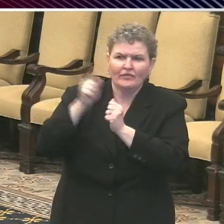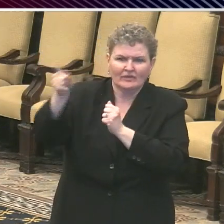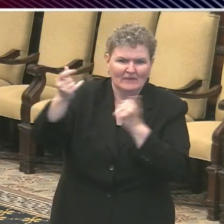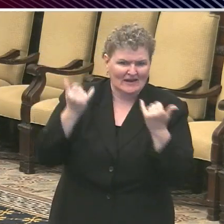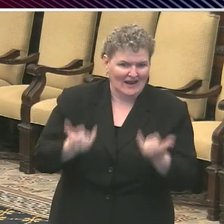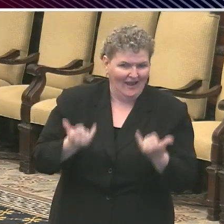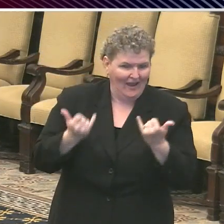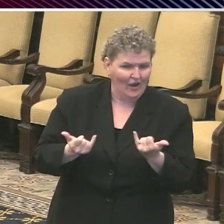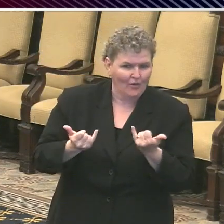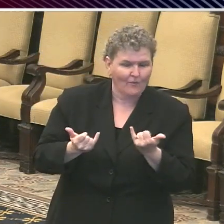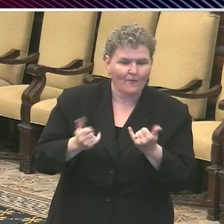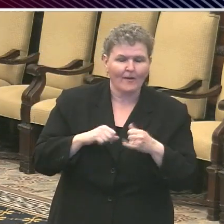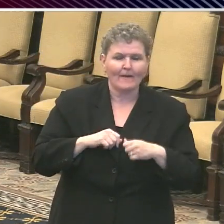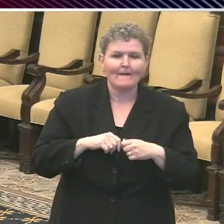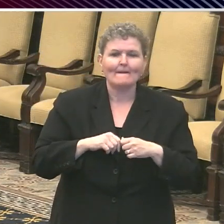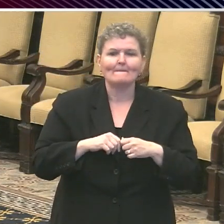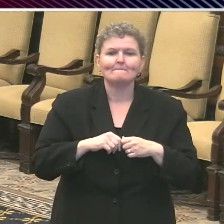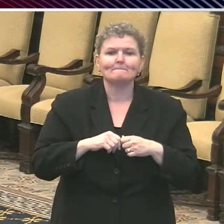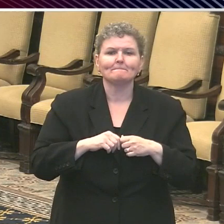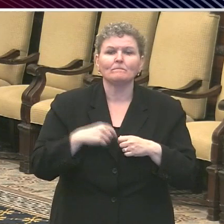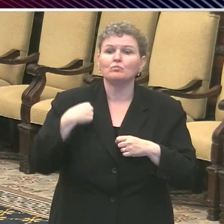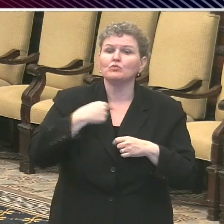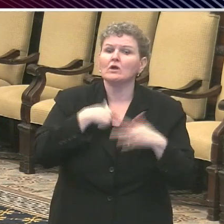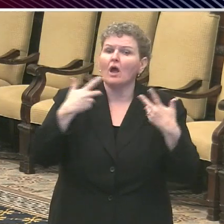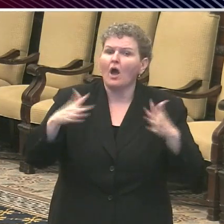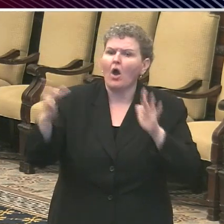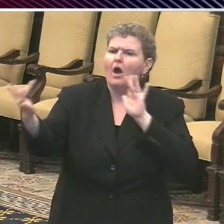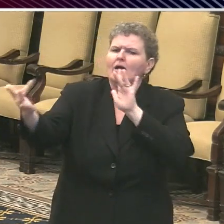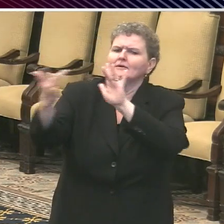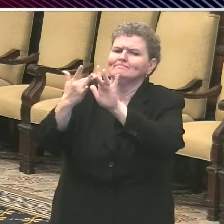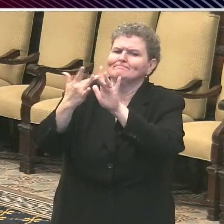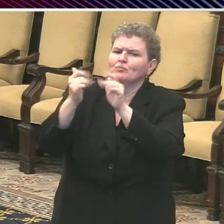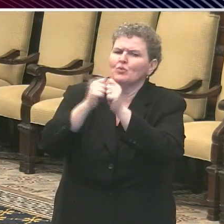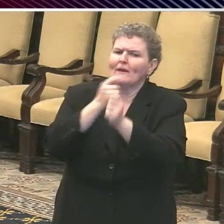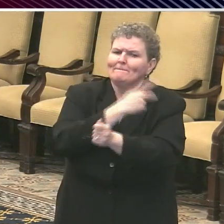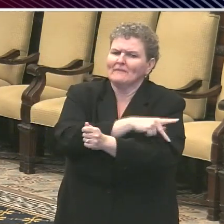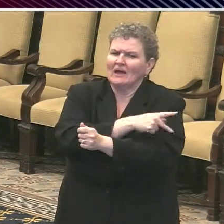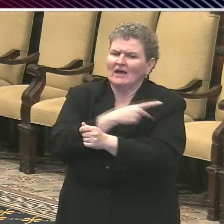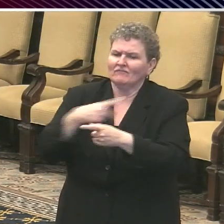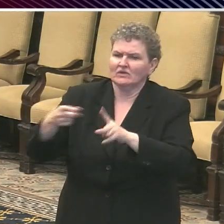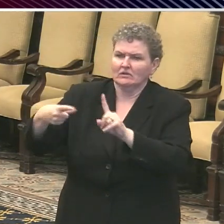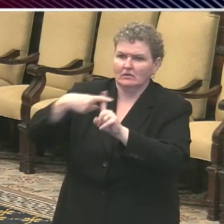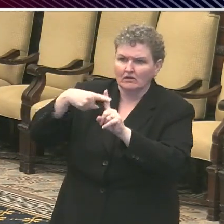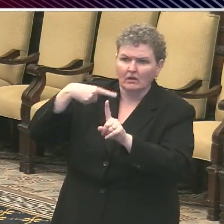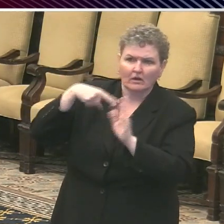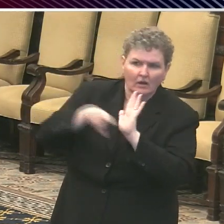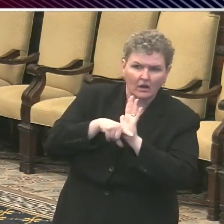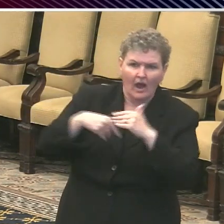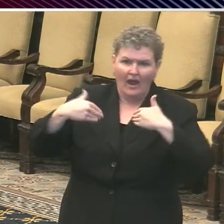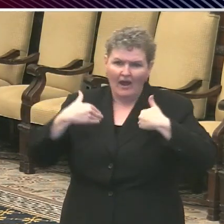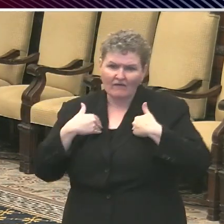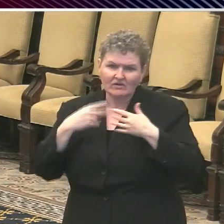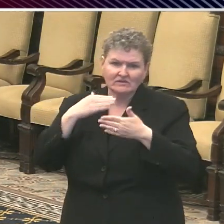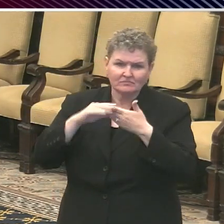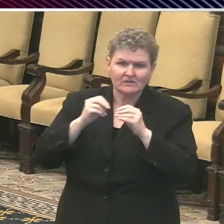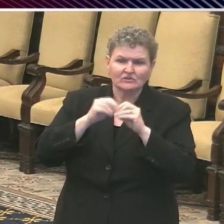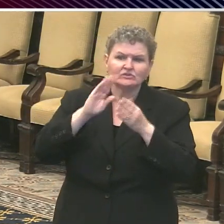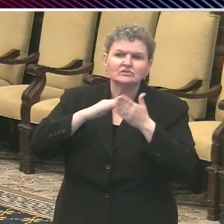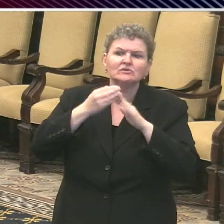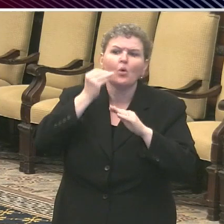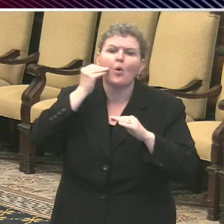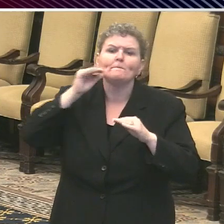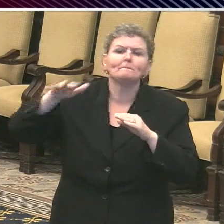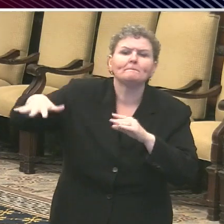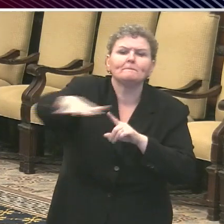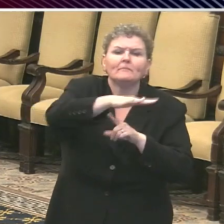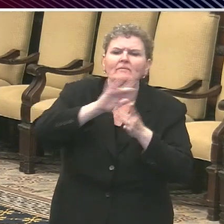in coordination with us for patients who are diagnosed in their health center or their health centers. And that's something